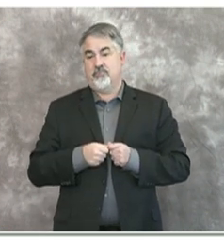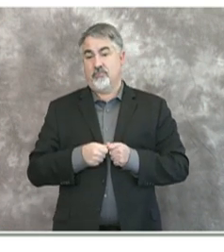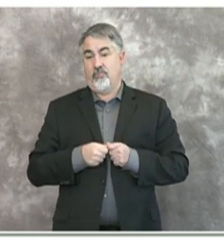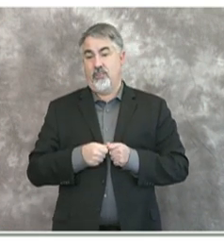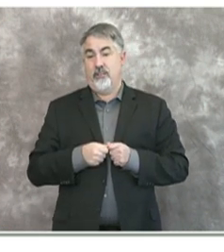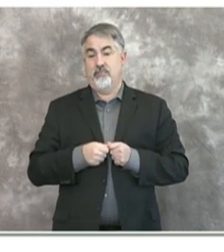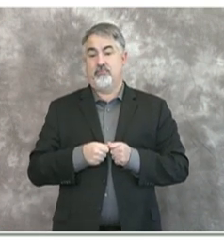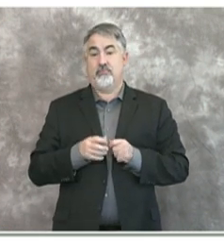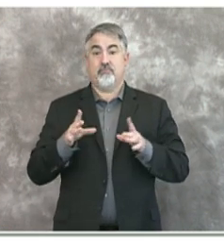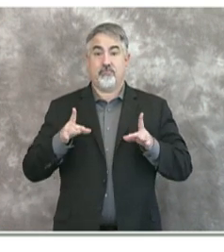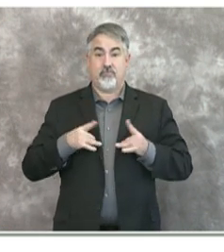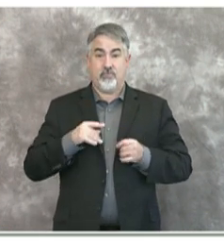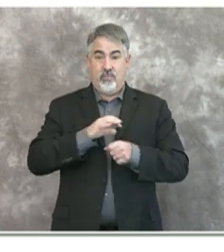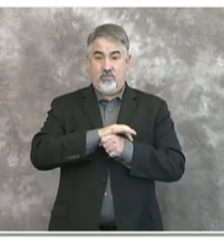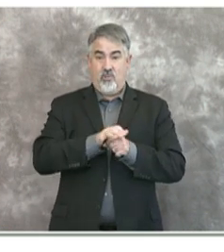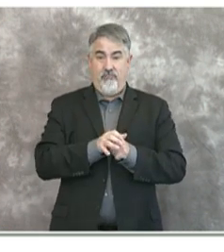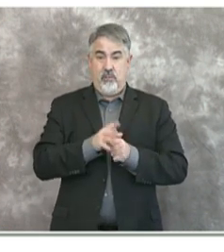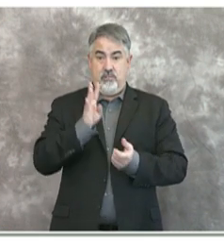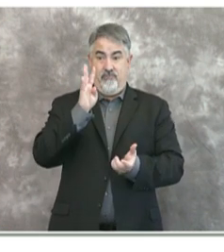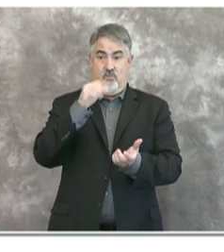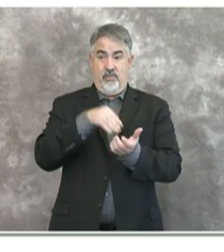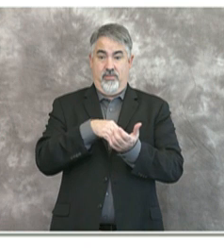we are reporting today,